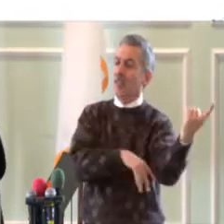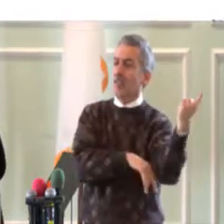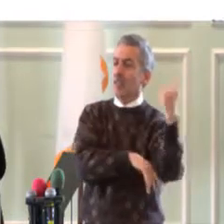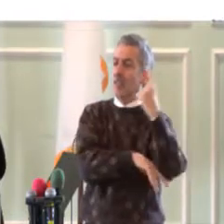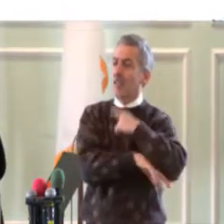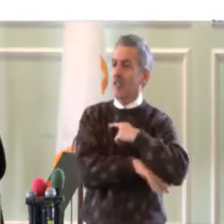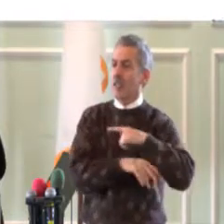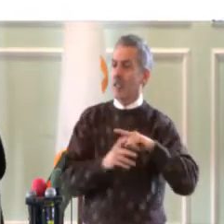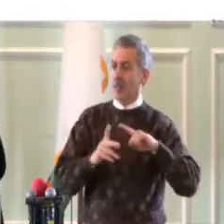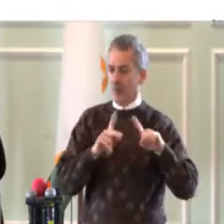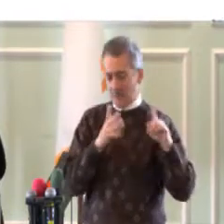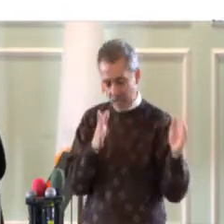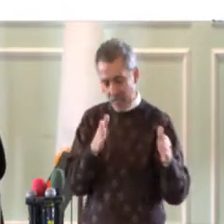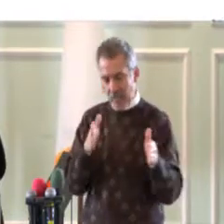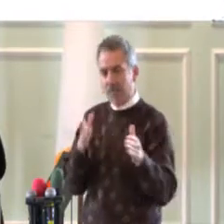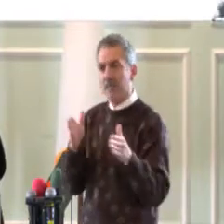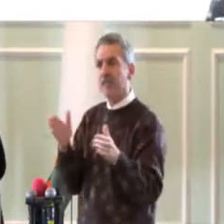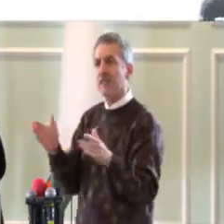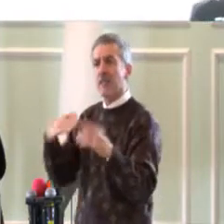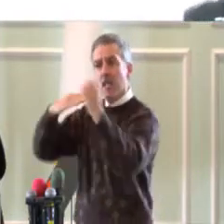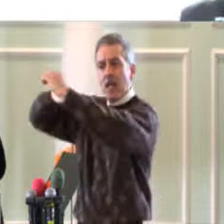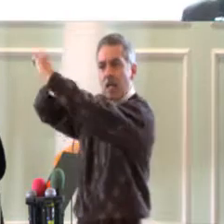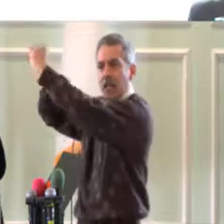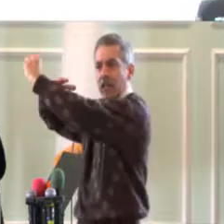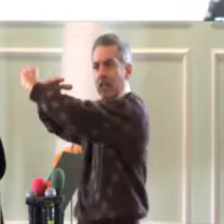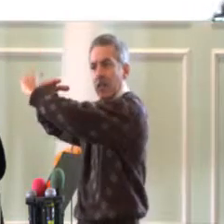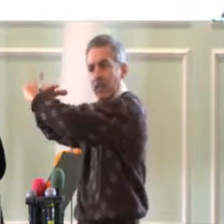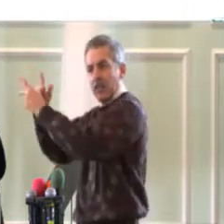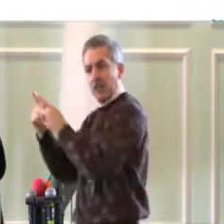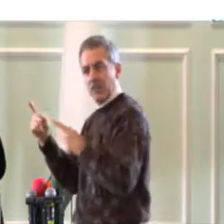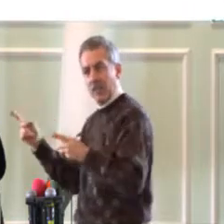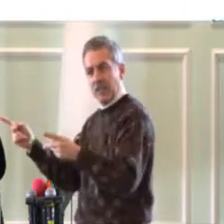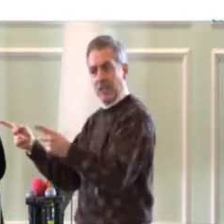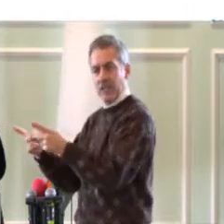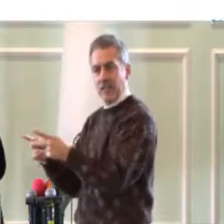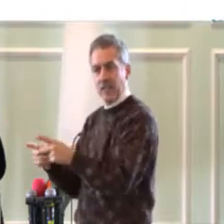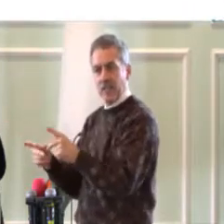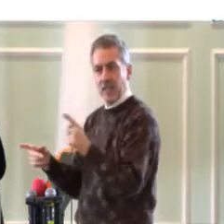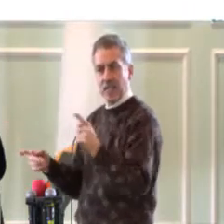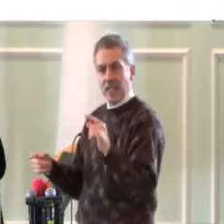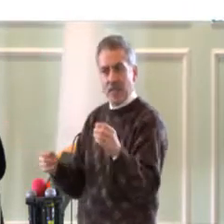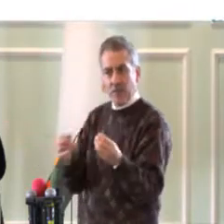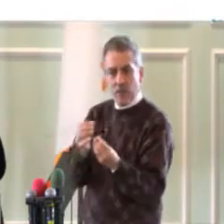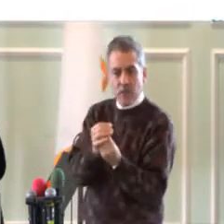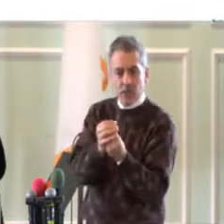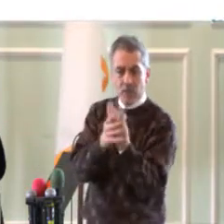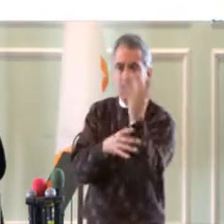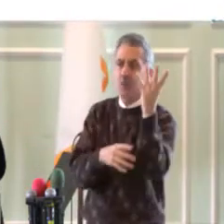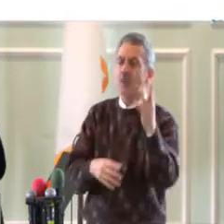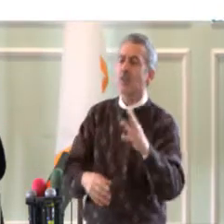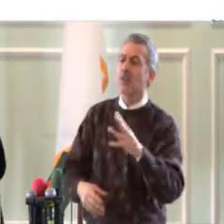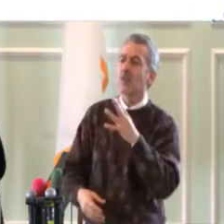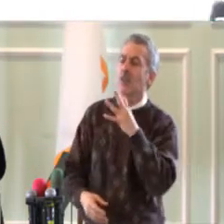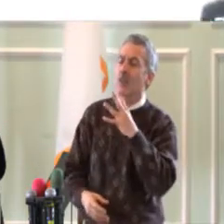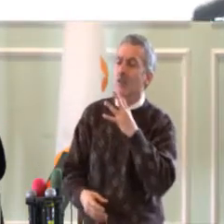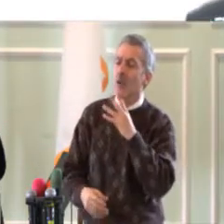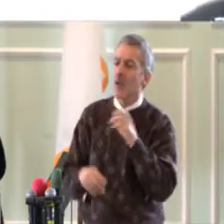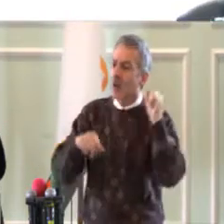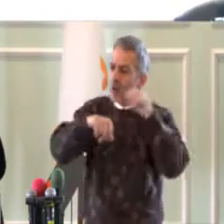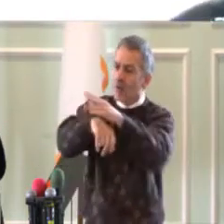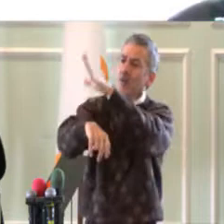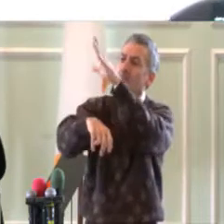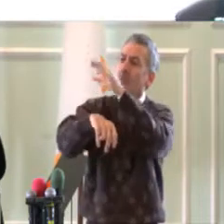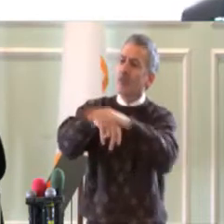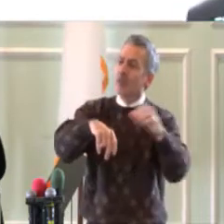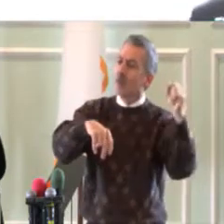dawn to know its place?" Verse 16, "Have you entered the springs of the sea, or have you walked in search of